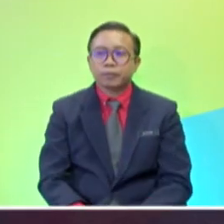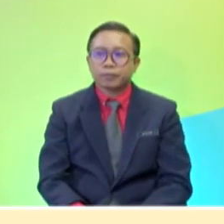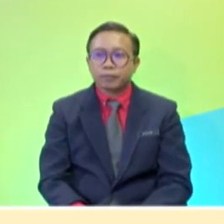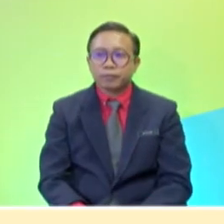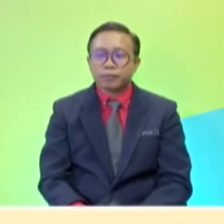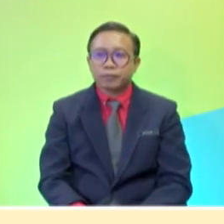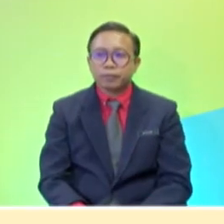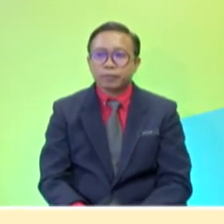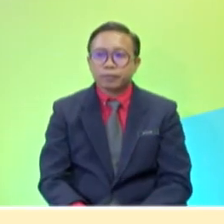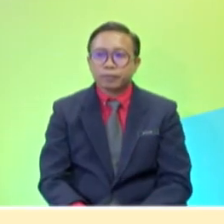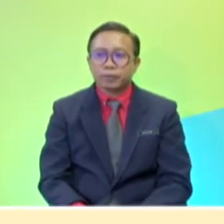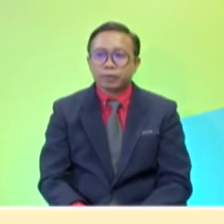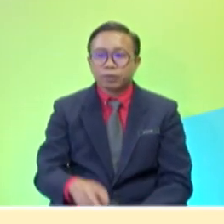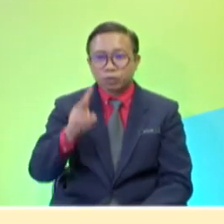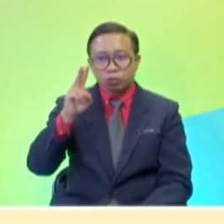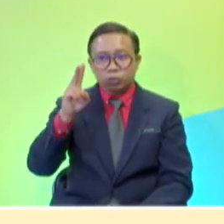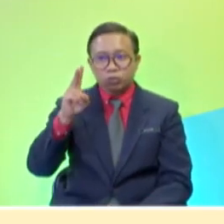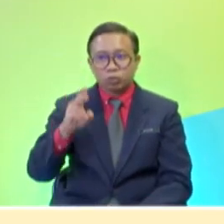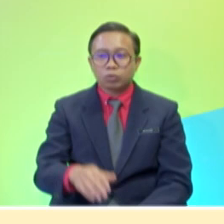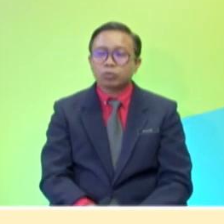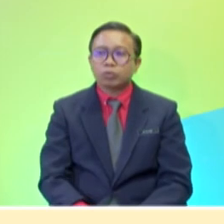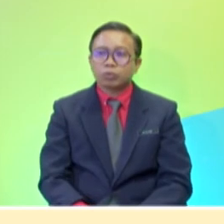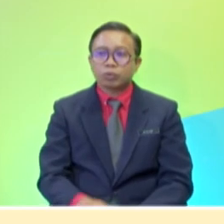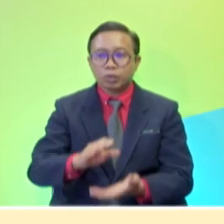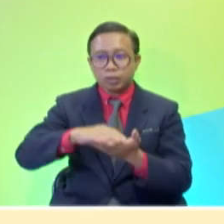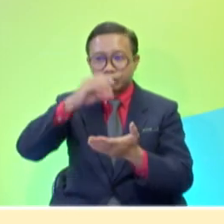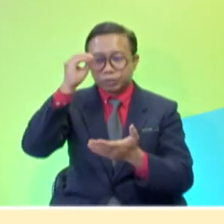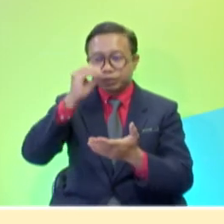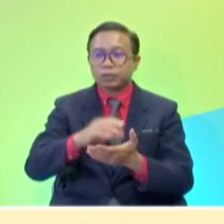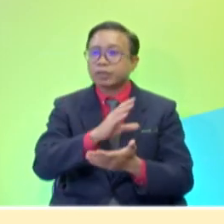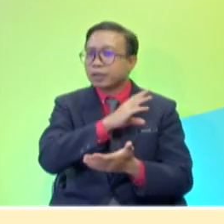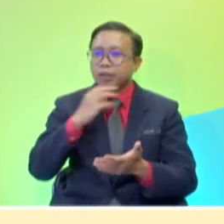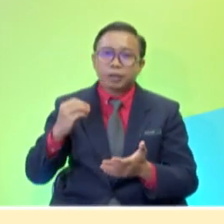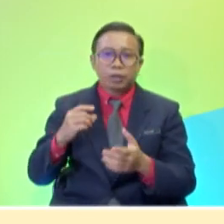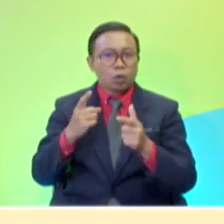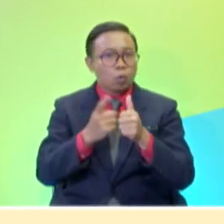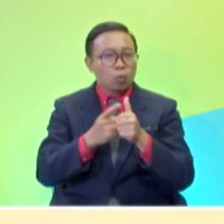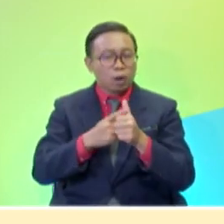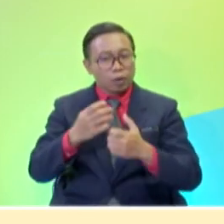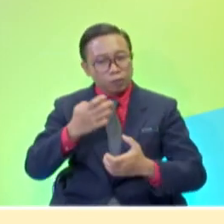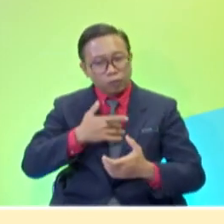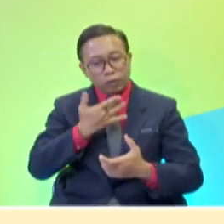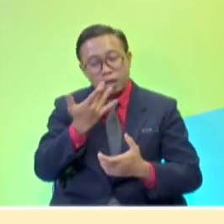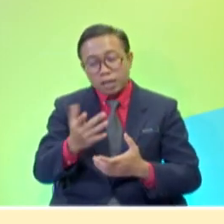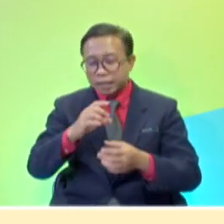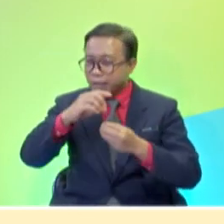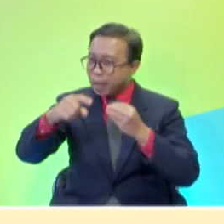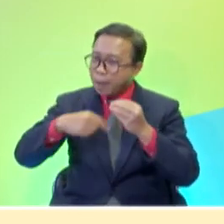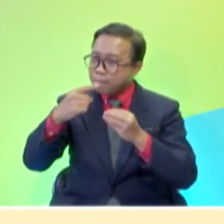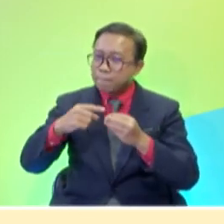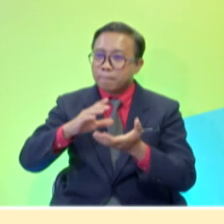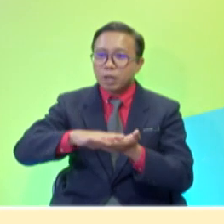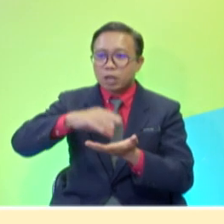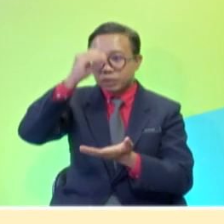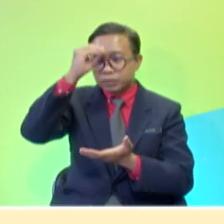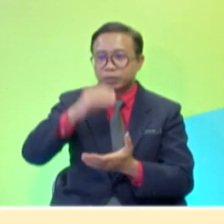2 phrases or sentences to express how you feel about the lesson, and 1 feeling about the lesson. Let's go, Ian. Okay,